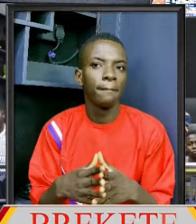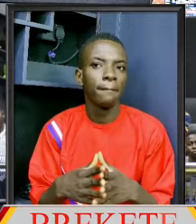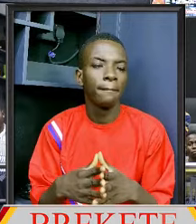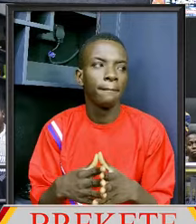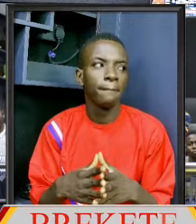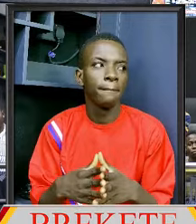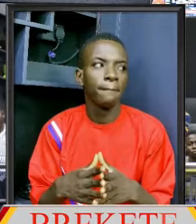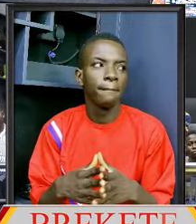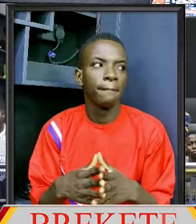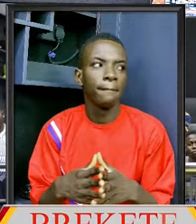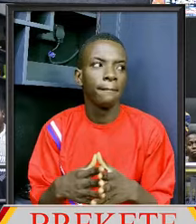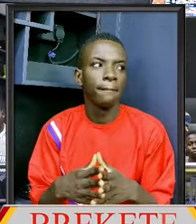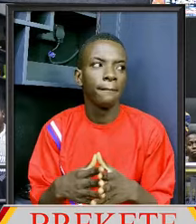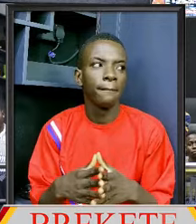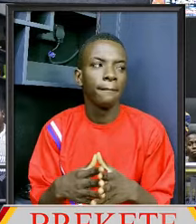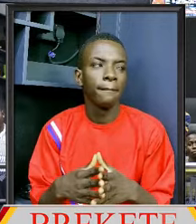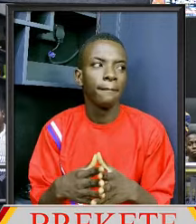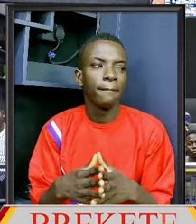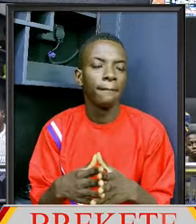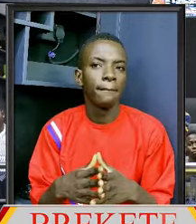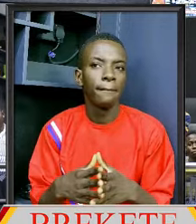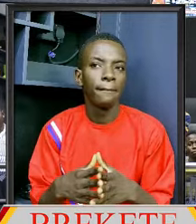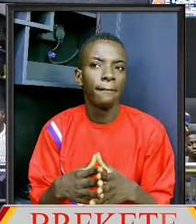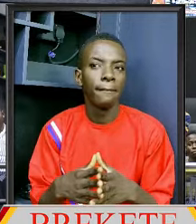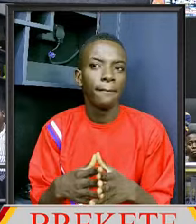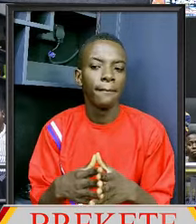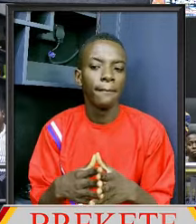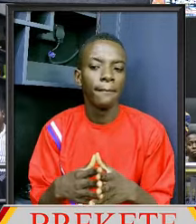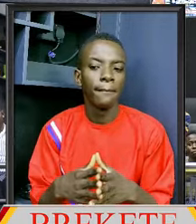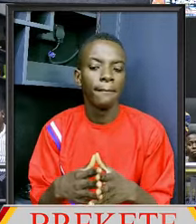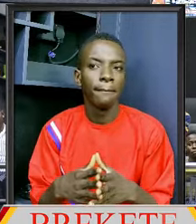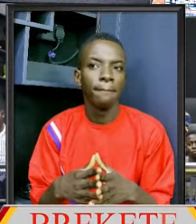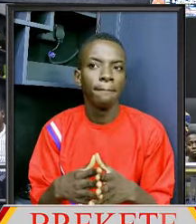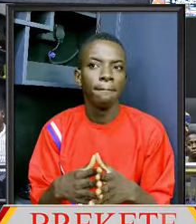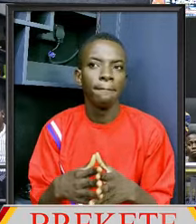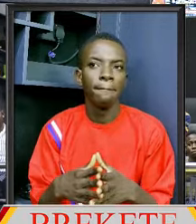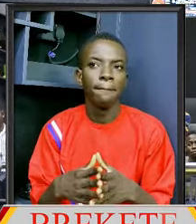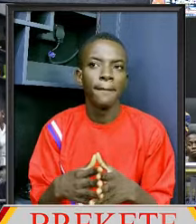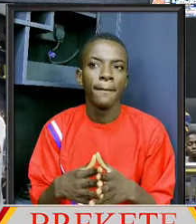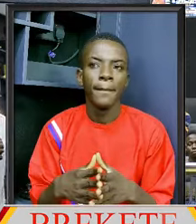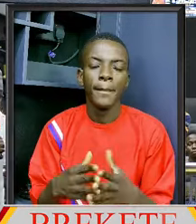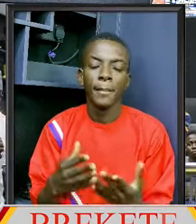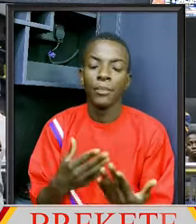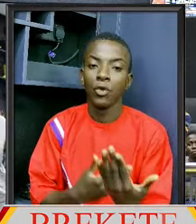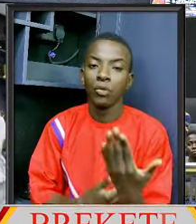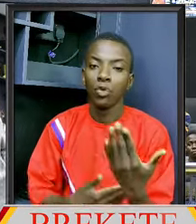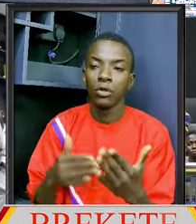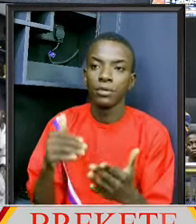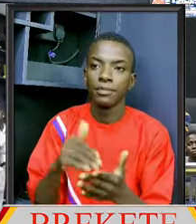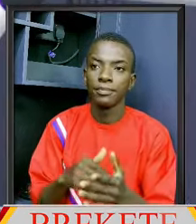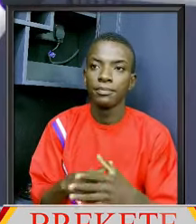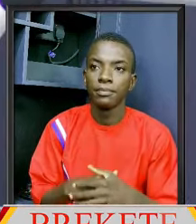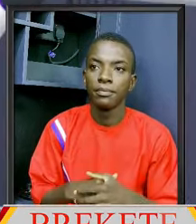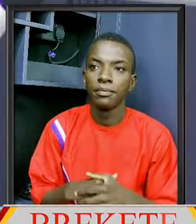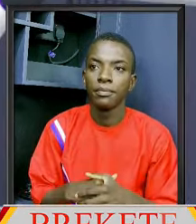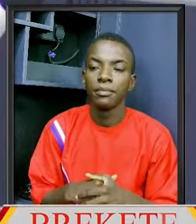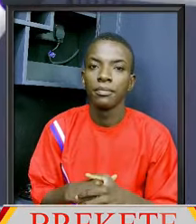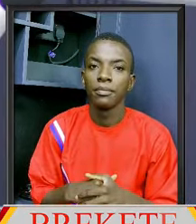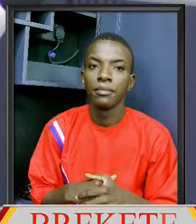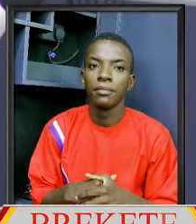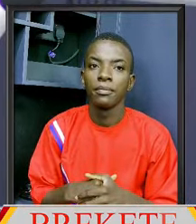from Pat Otoro, make it tell us, okay, make it ask us one question or tell us. Good something. Morning again. Yes, good morning, sir.